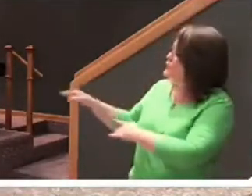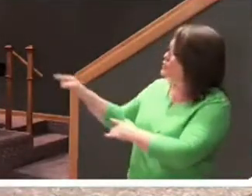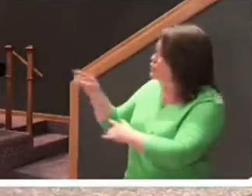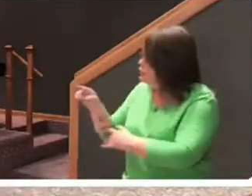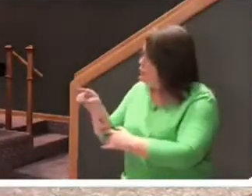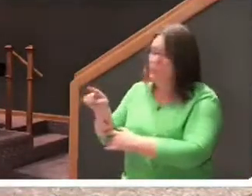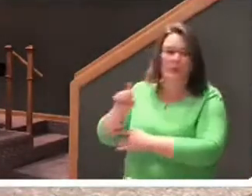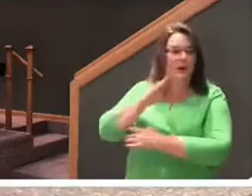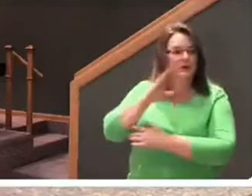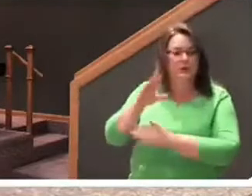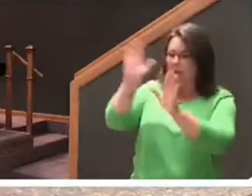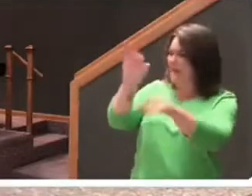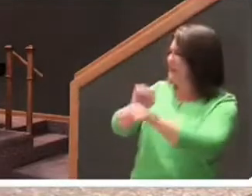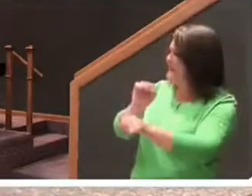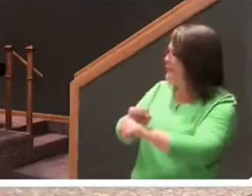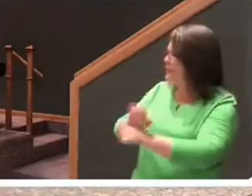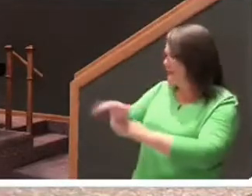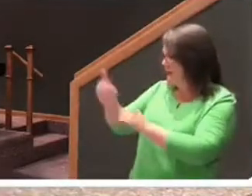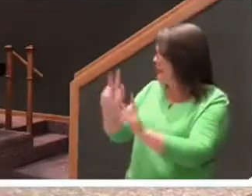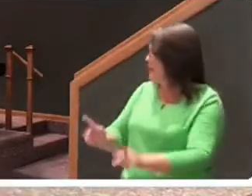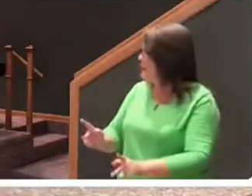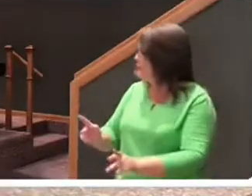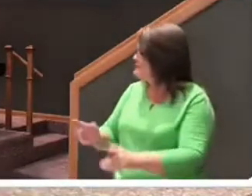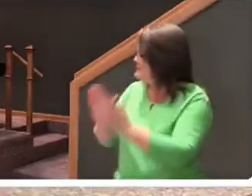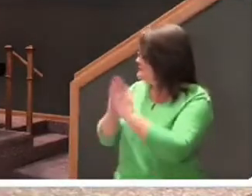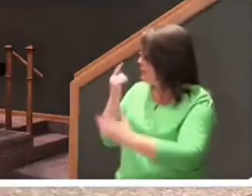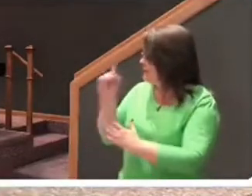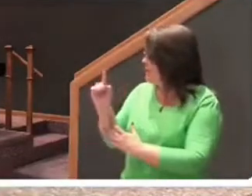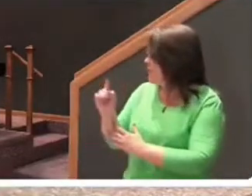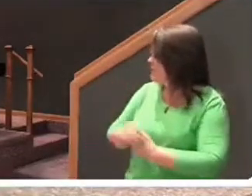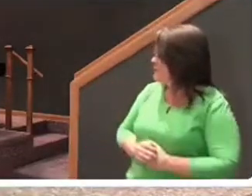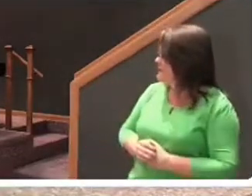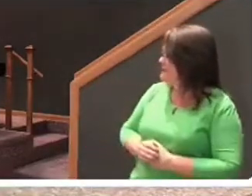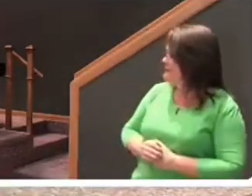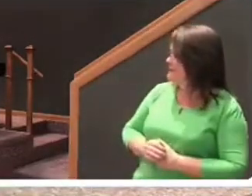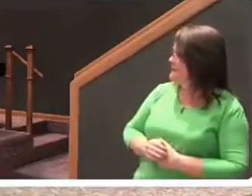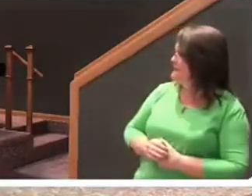to be the miracle that somebody else is praying for.